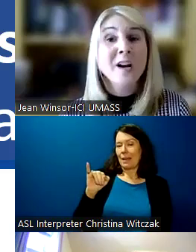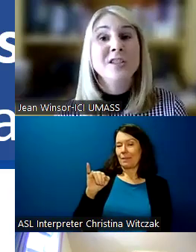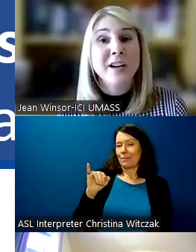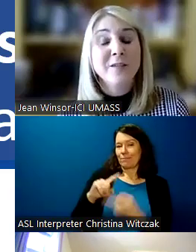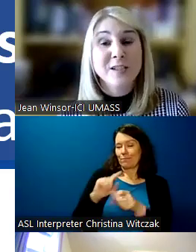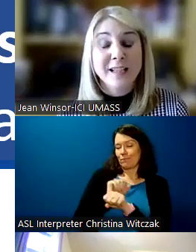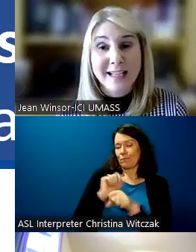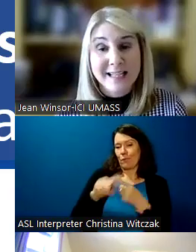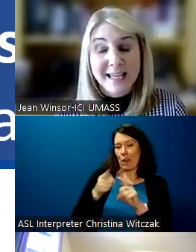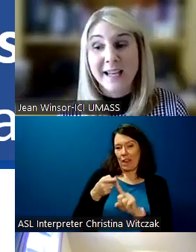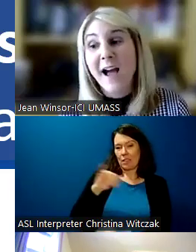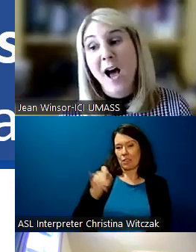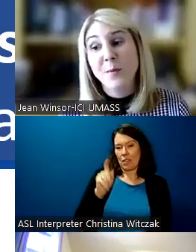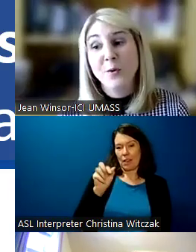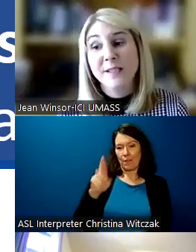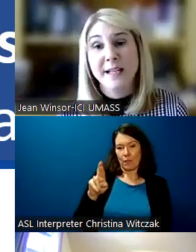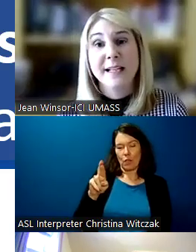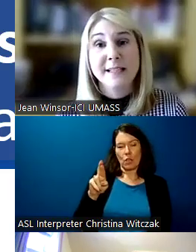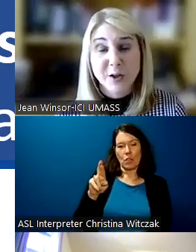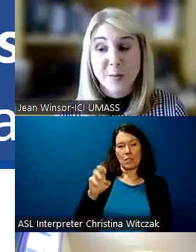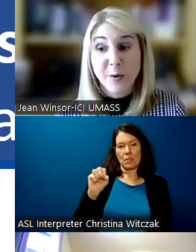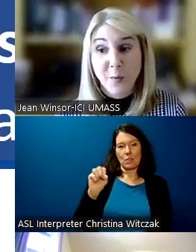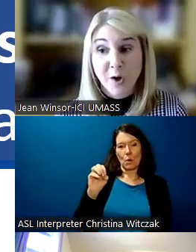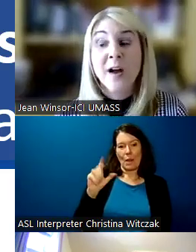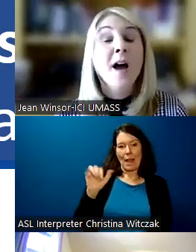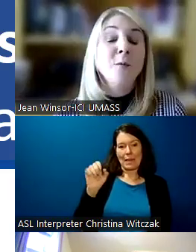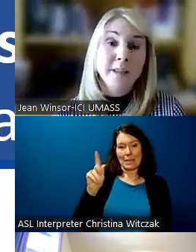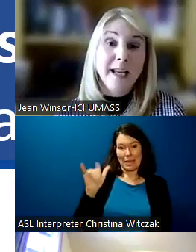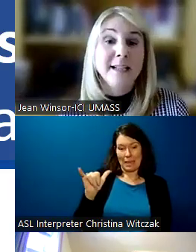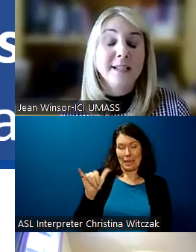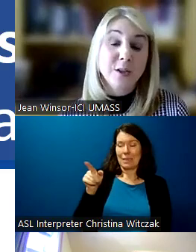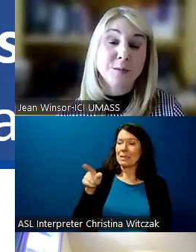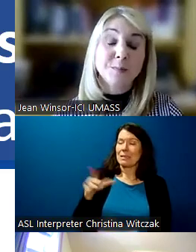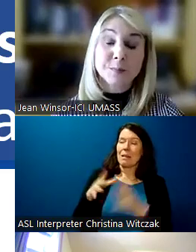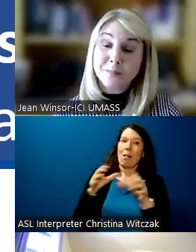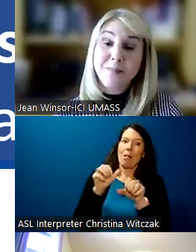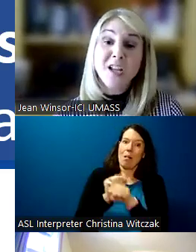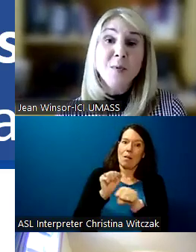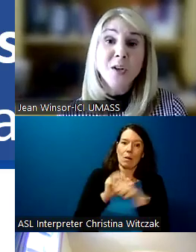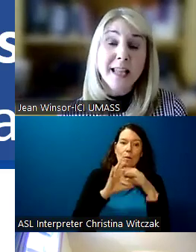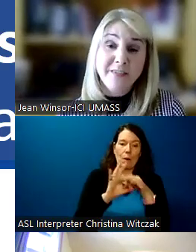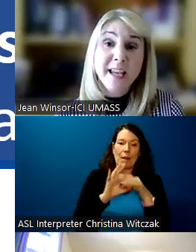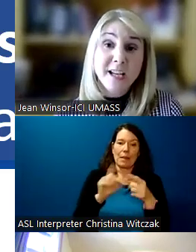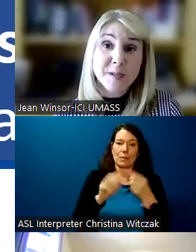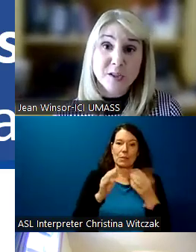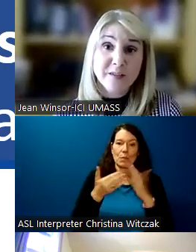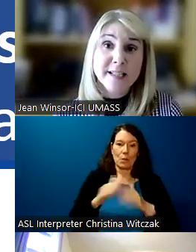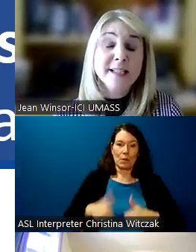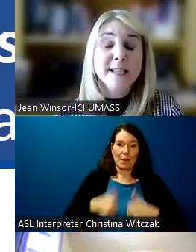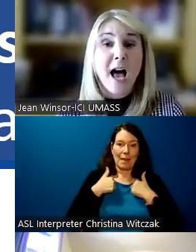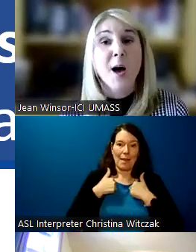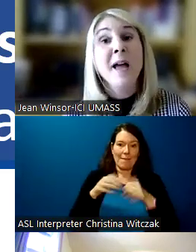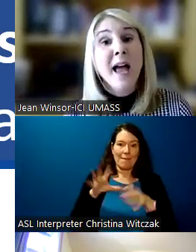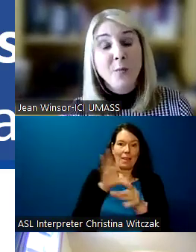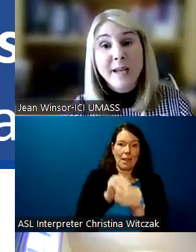Hampshire, Jennifer Selesky, who has done considerable work related to community life engagement